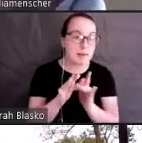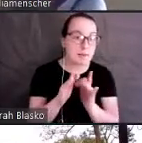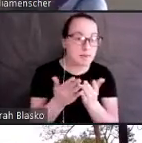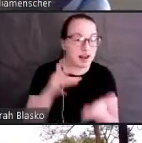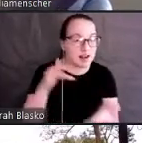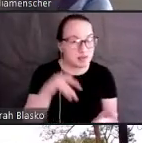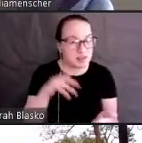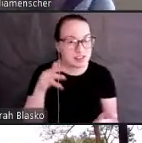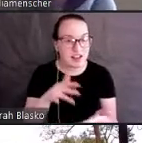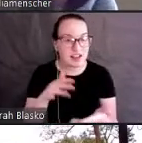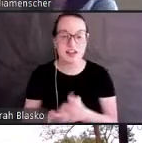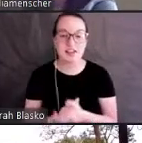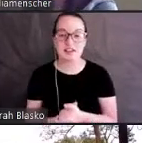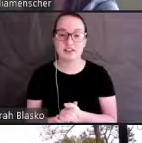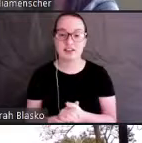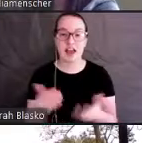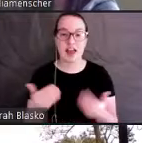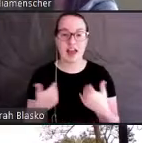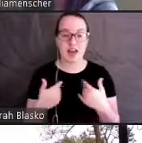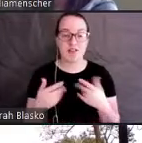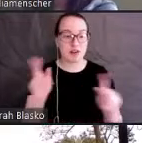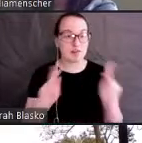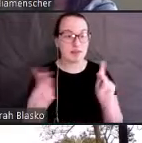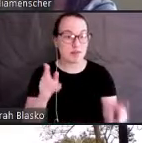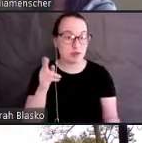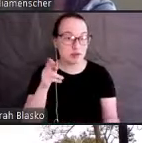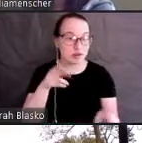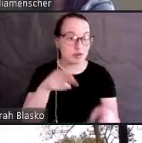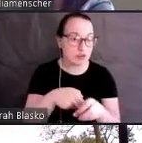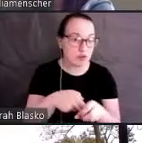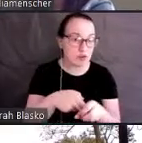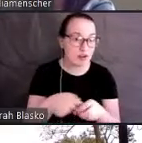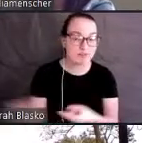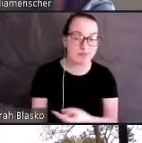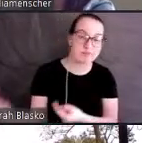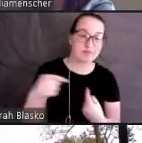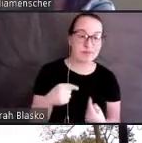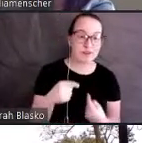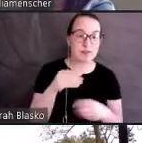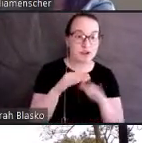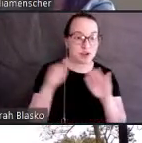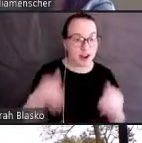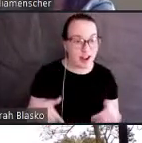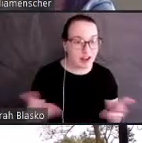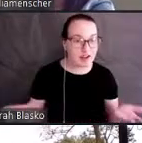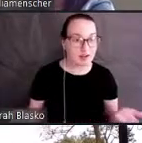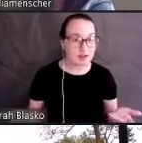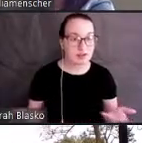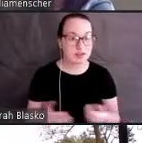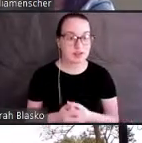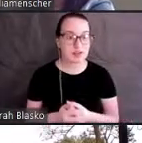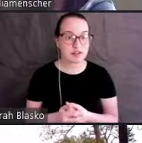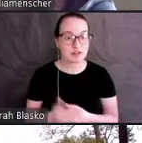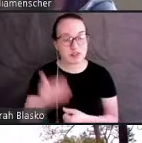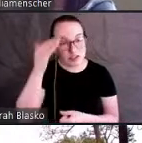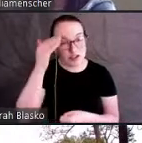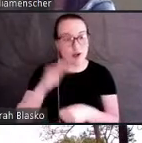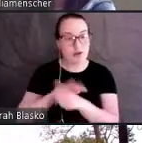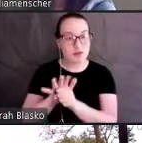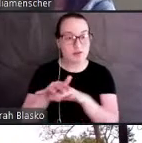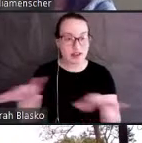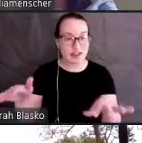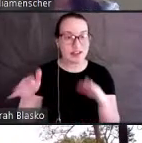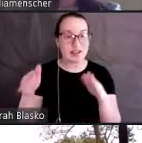having people over all the time and doing all these sort of things, which right now during the pandemic are kind of hard to